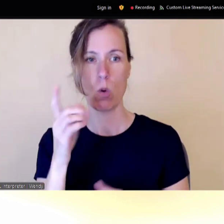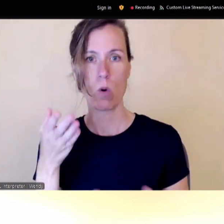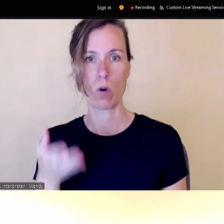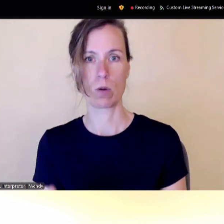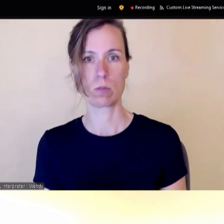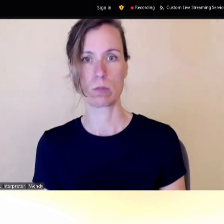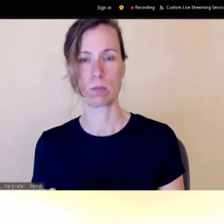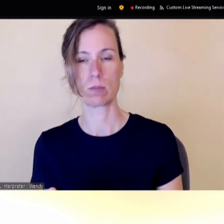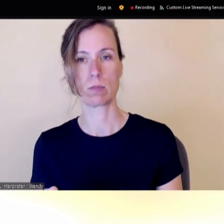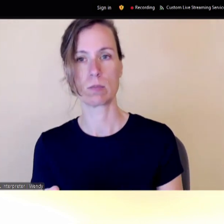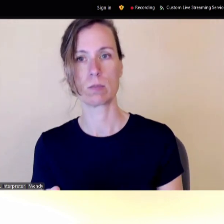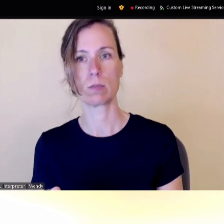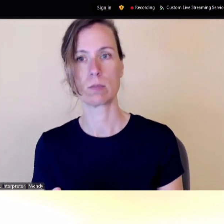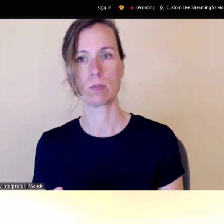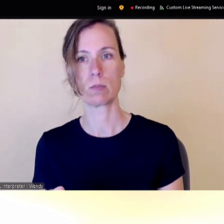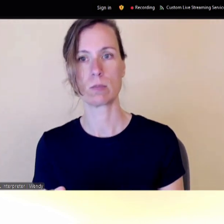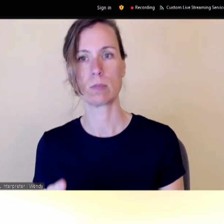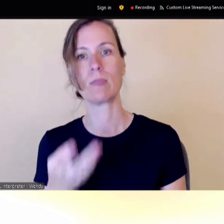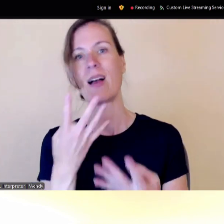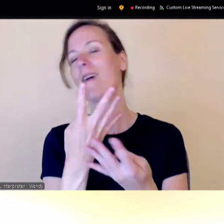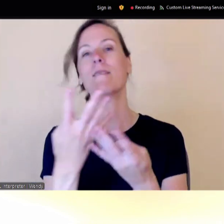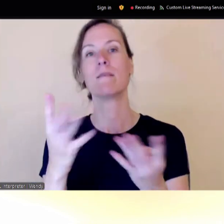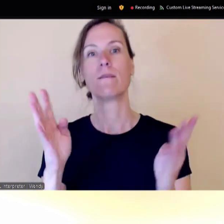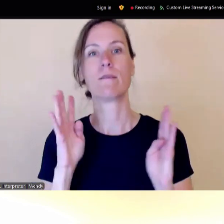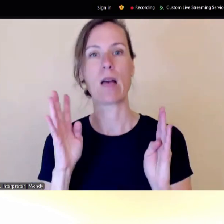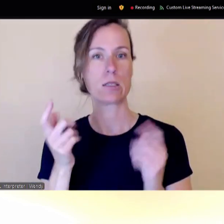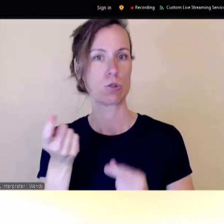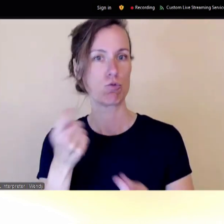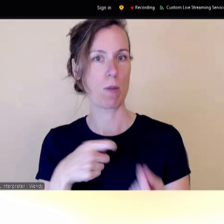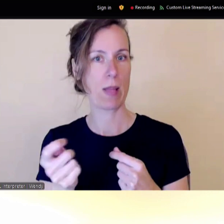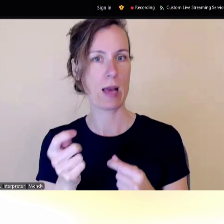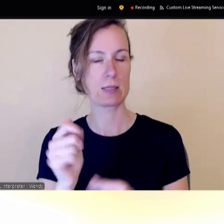the fence replacement at